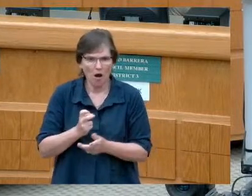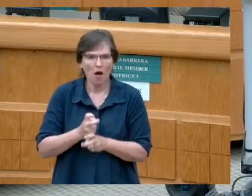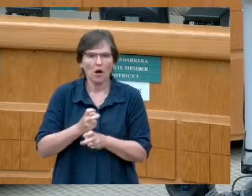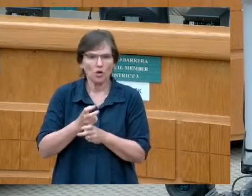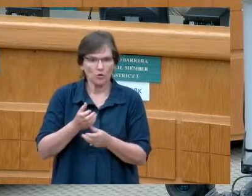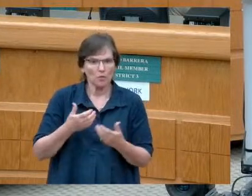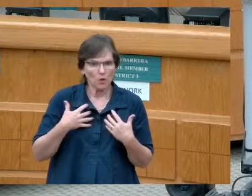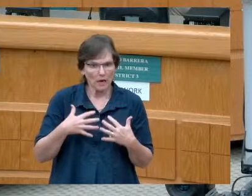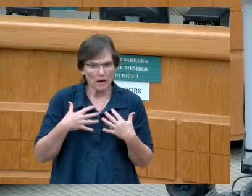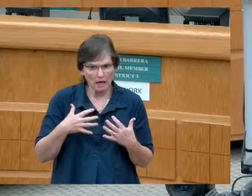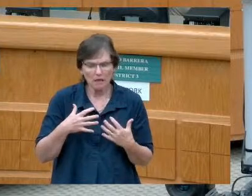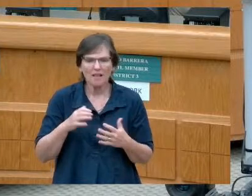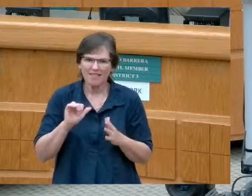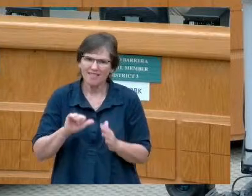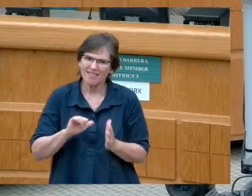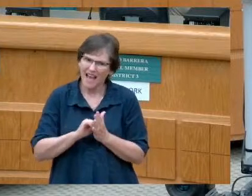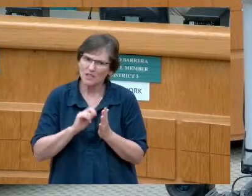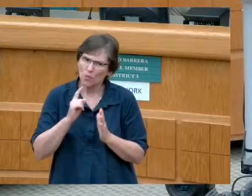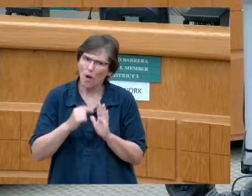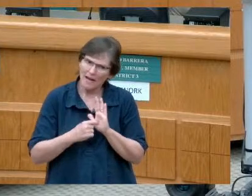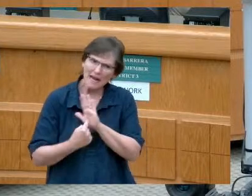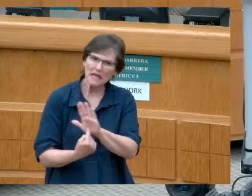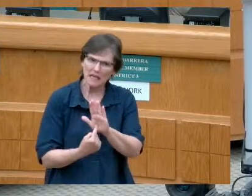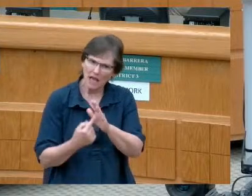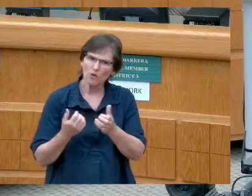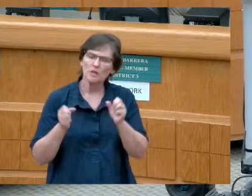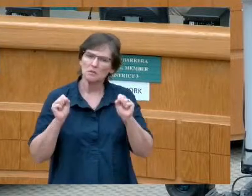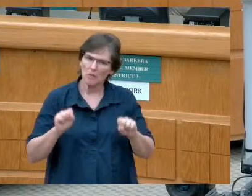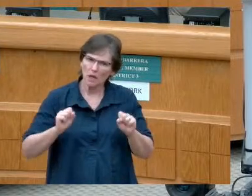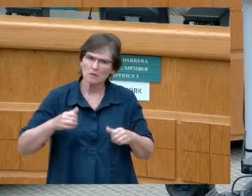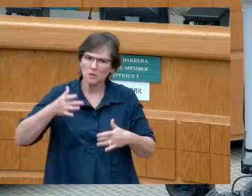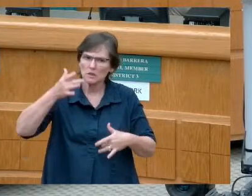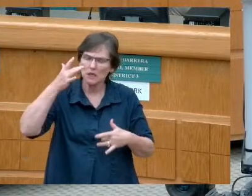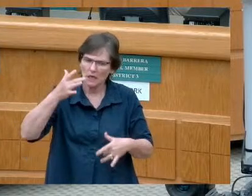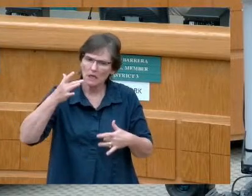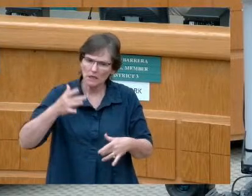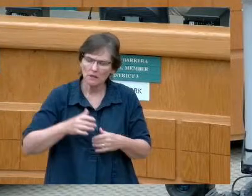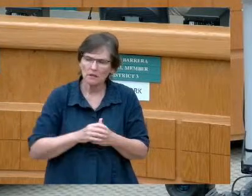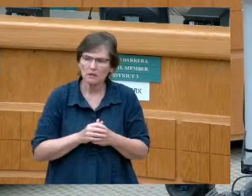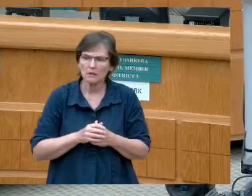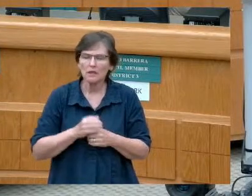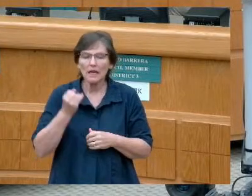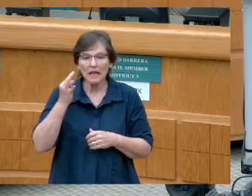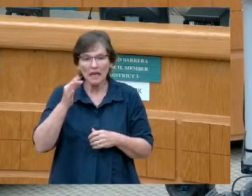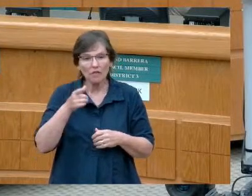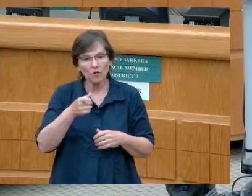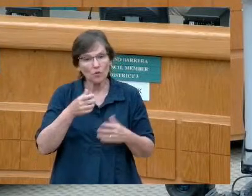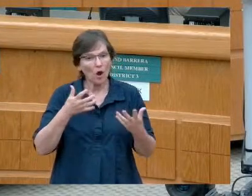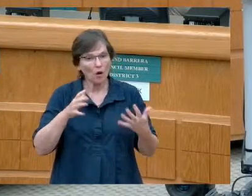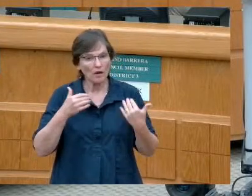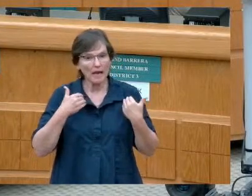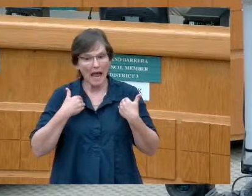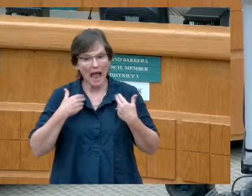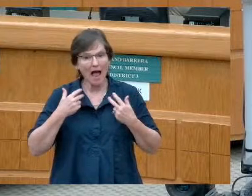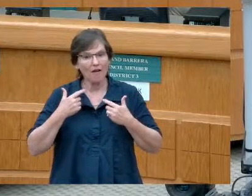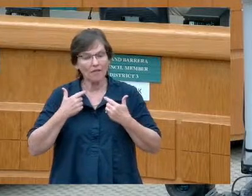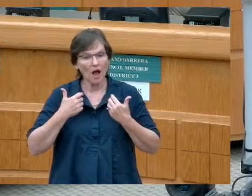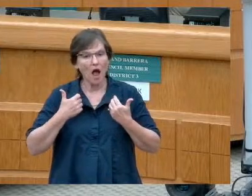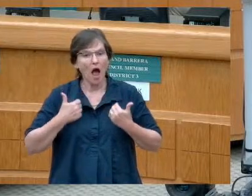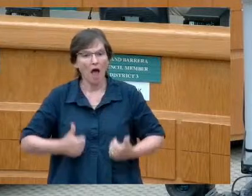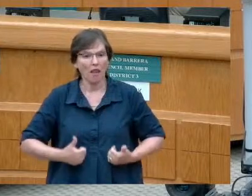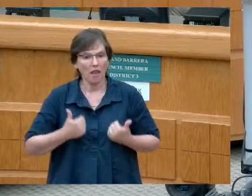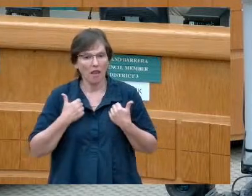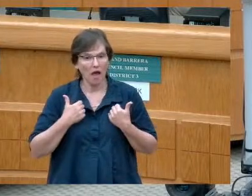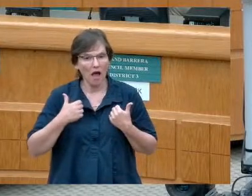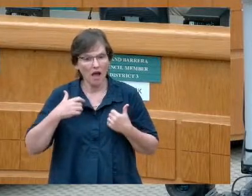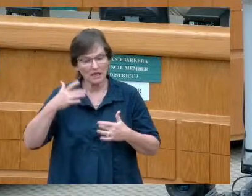lung problems like COPD, chronic obstructive pulmonary disease, or emphysema, you may already deal